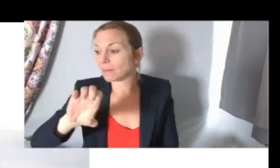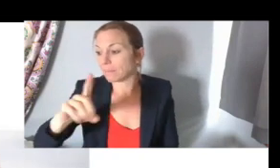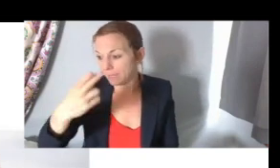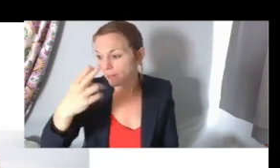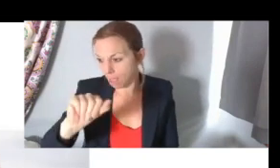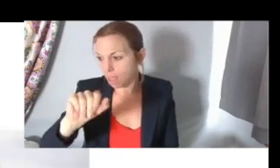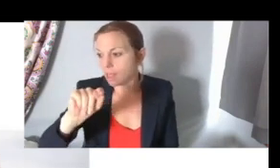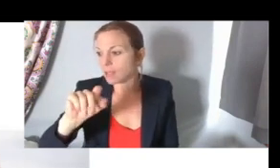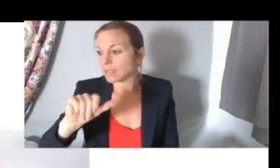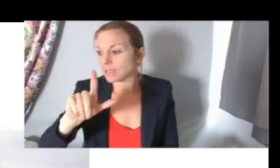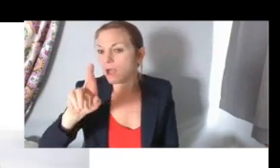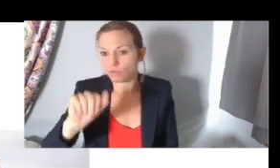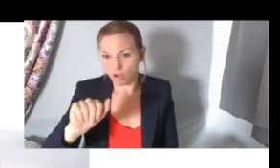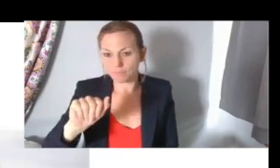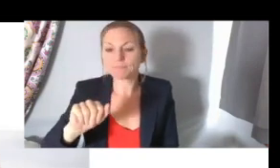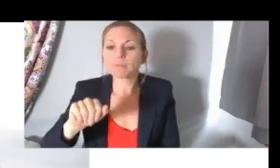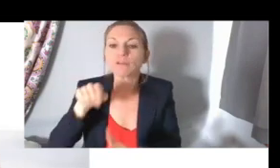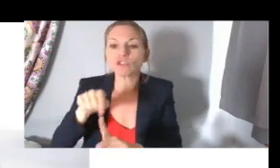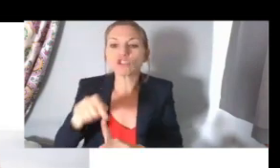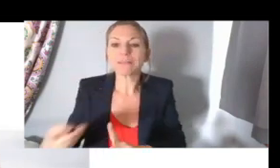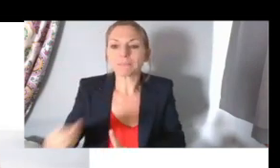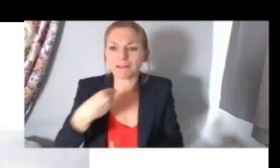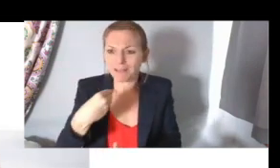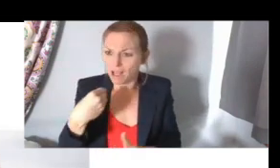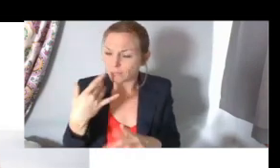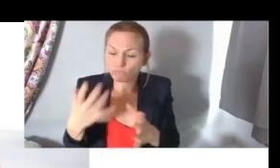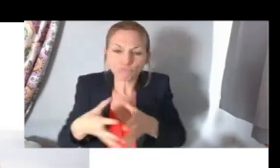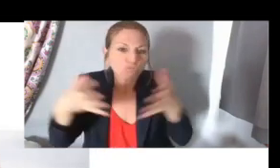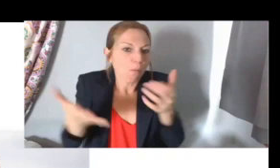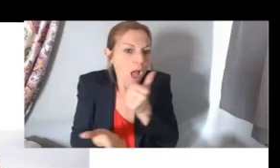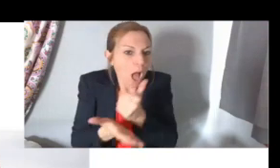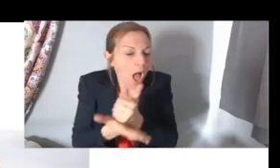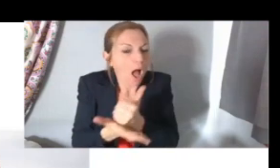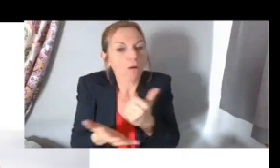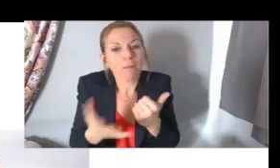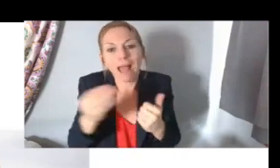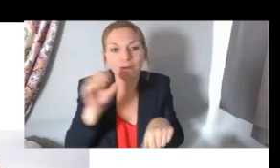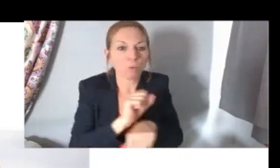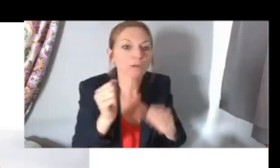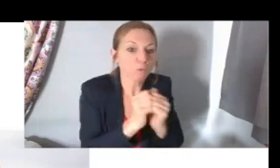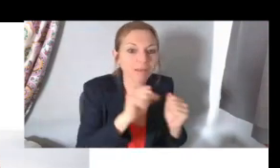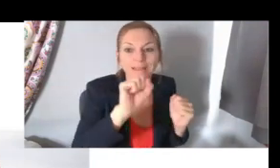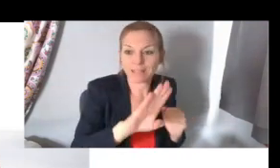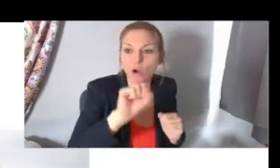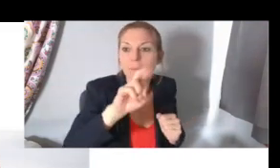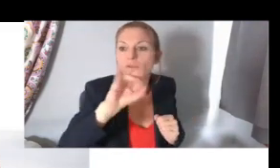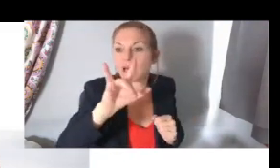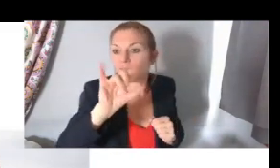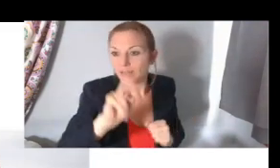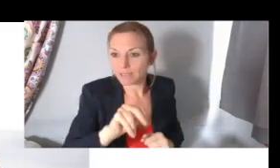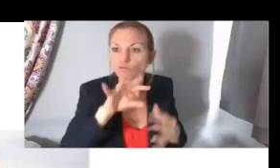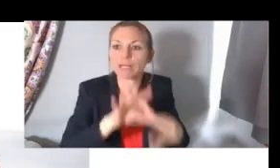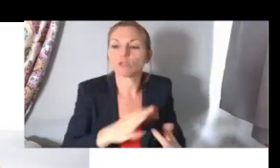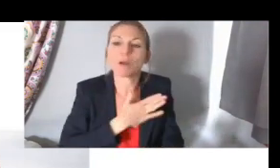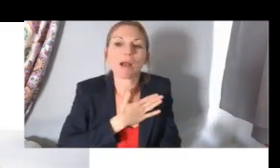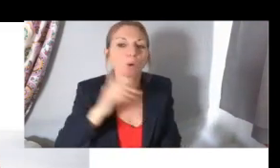Learner Variability Project web app, and work with Sarah Beth Sullivan on our hearing factor. So thank you so much,